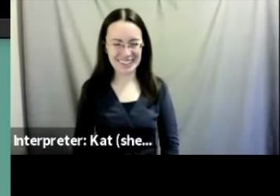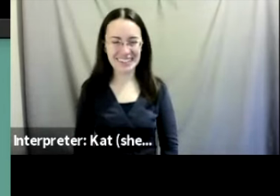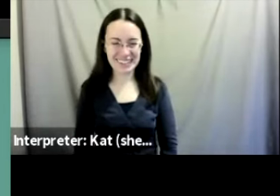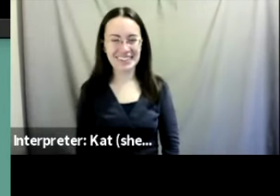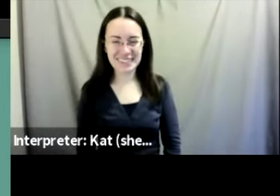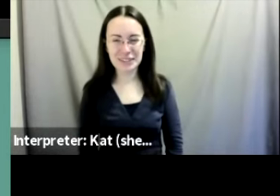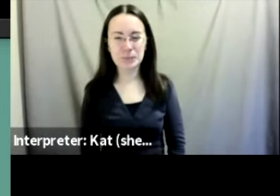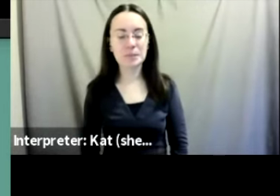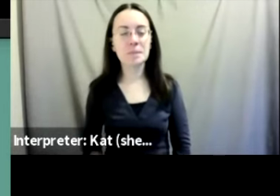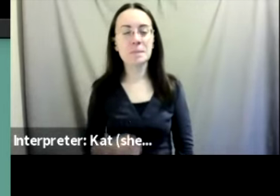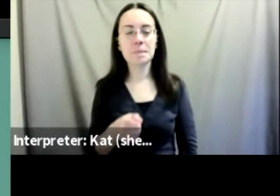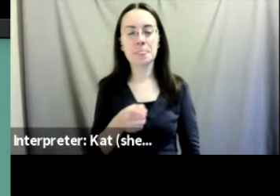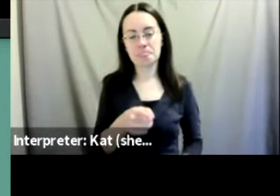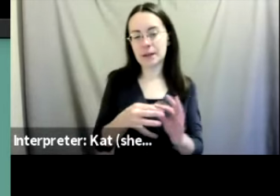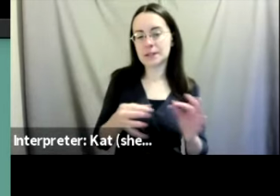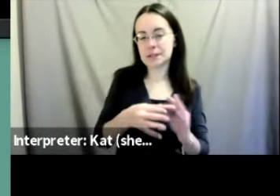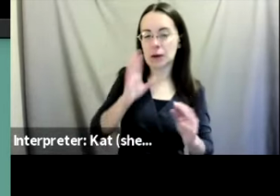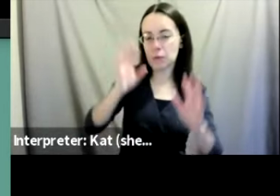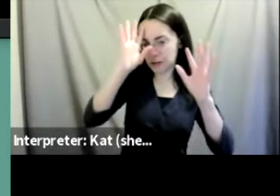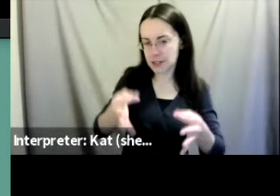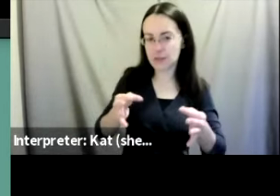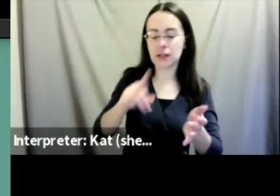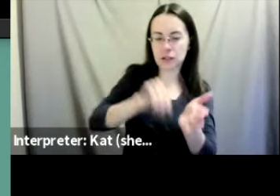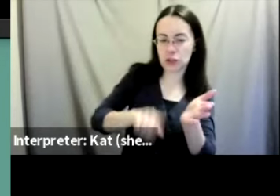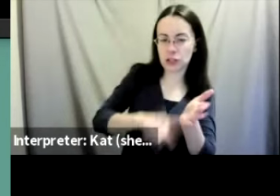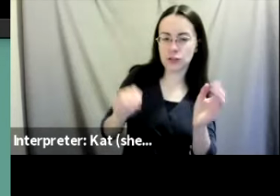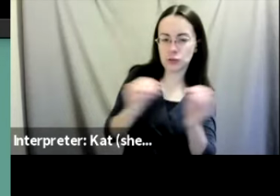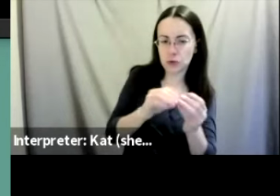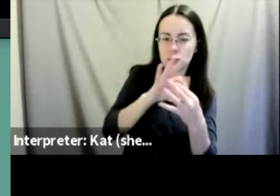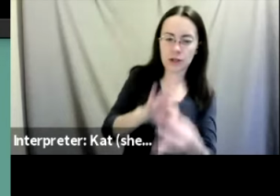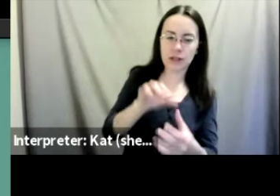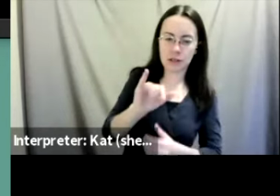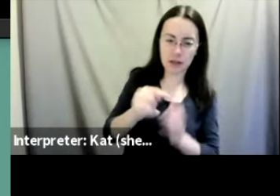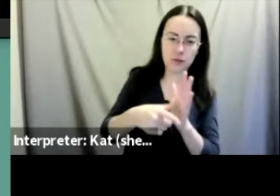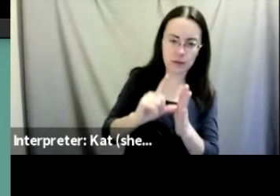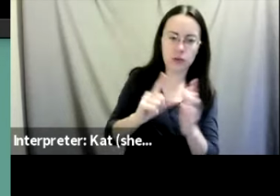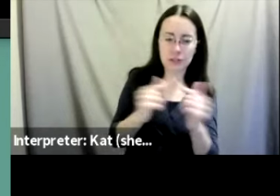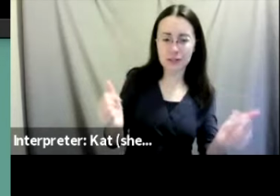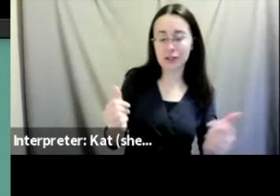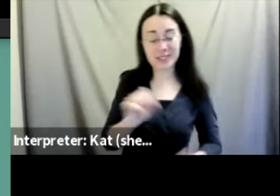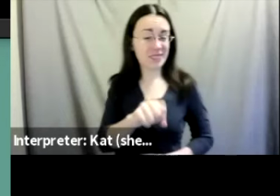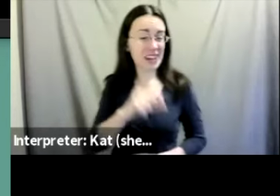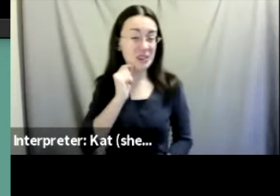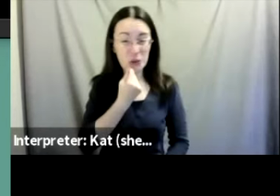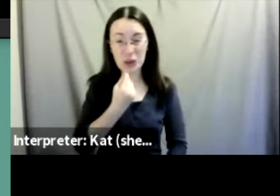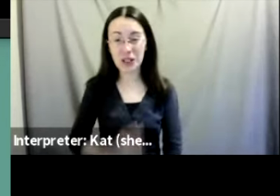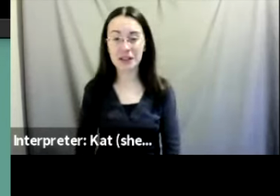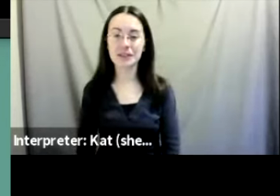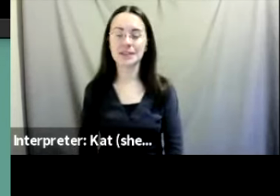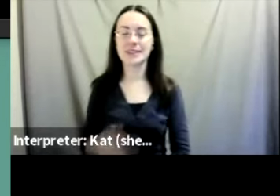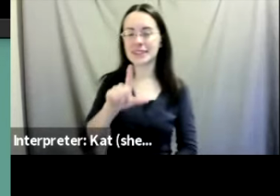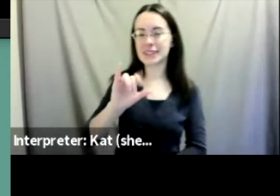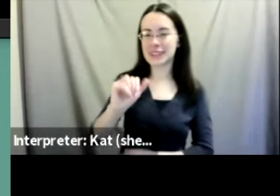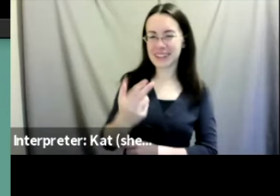She said that they'll definitely look into that part more in the lit reviews, etc. I think that's really cool. That was actually one of my